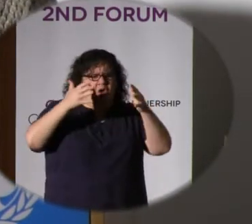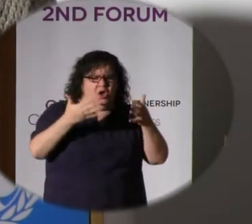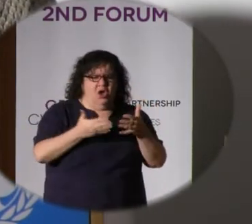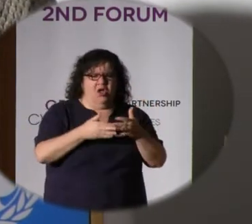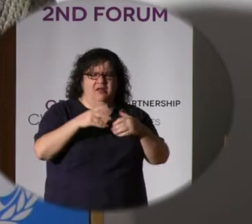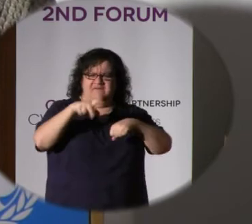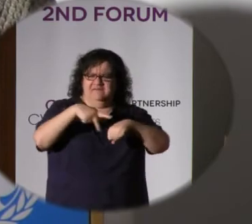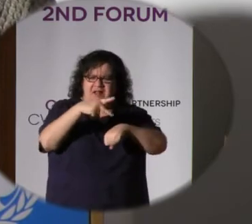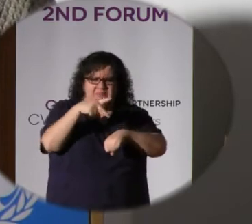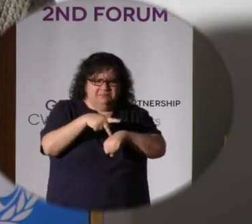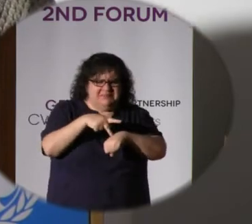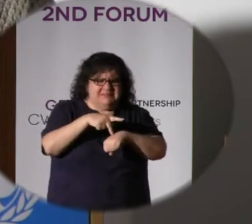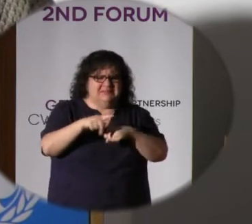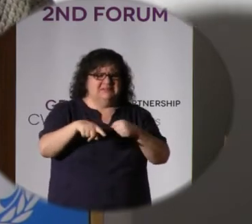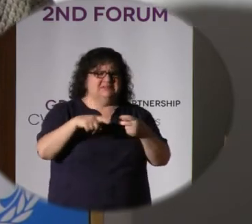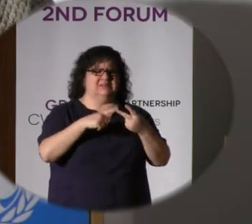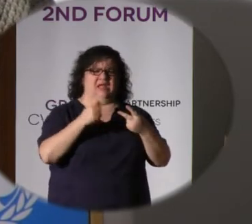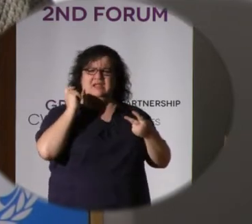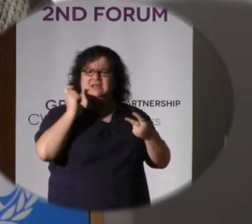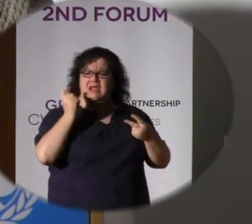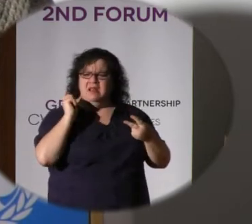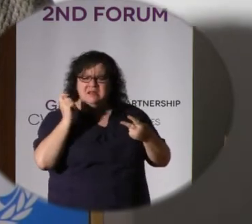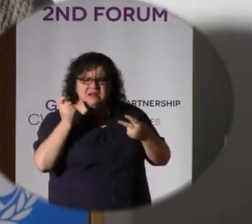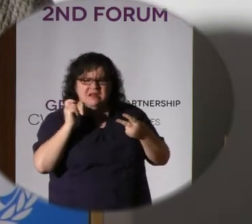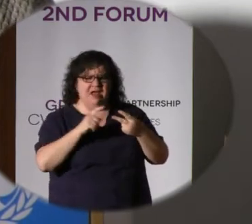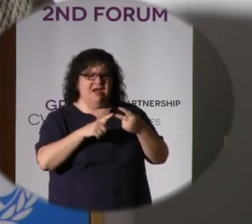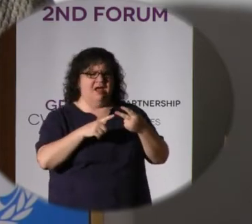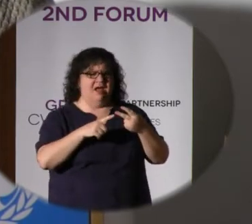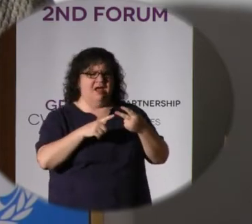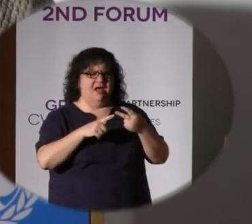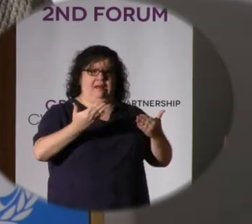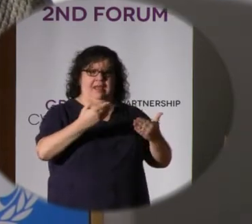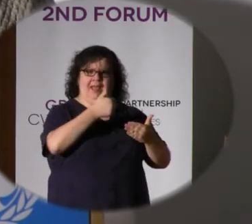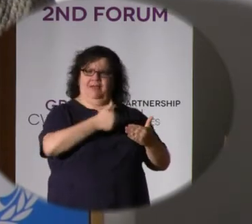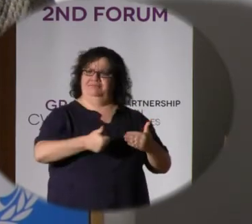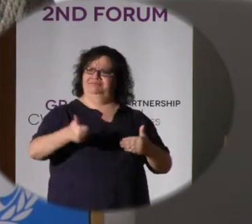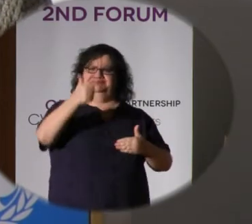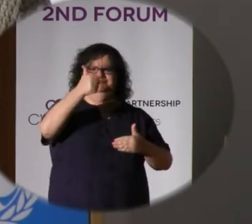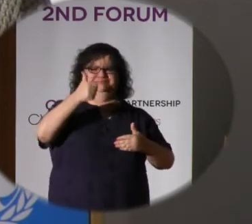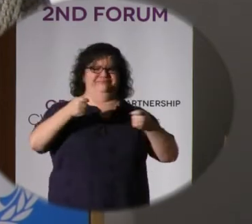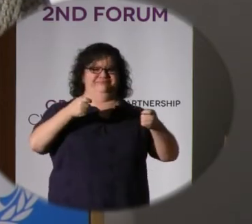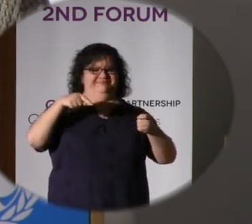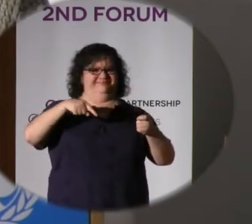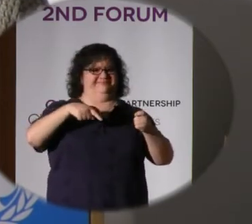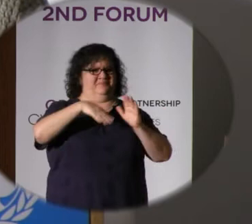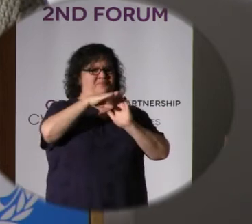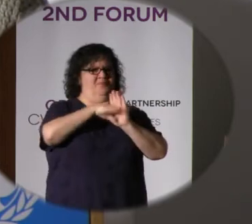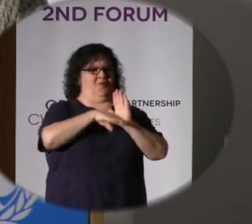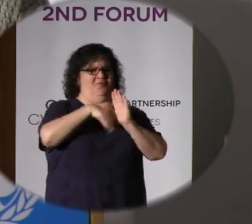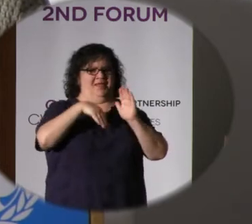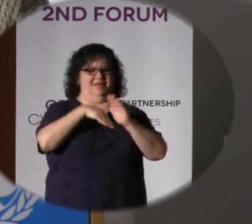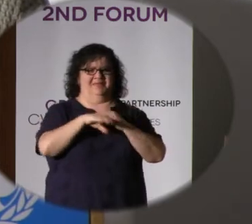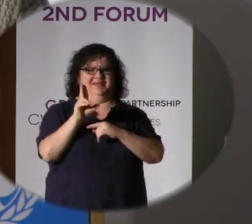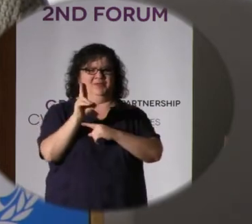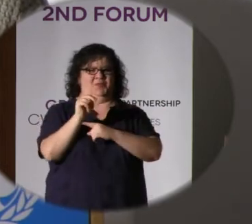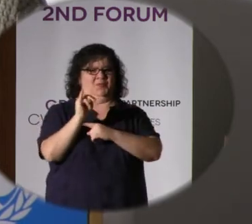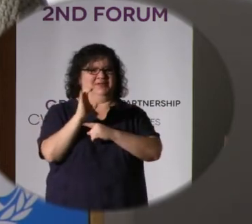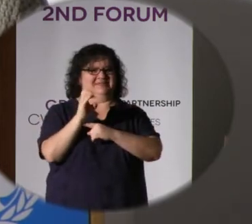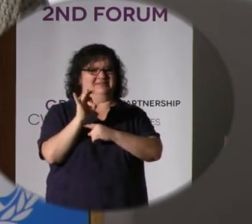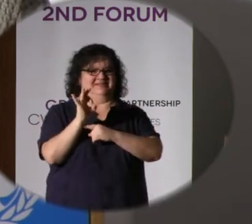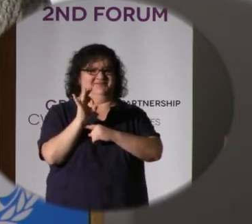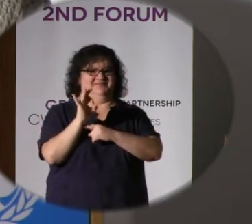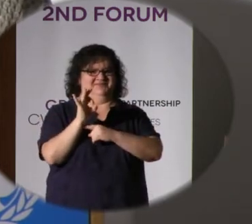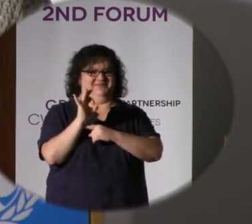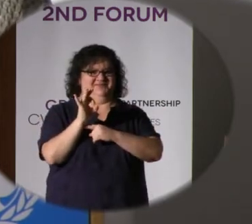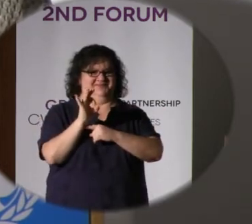now the director of our program division, which is the largest division in UNICEF, and he's been doing that job for the last 5